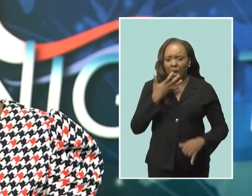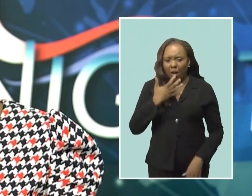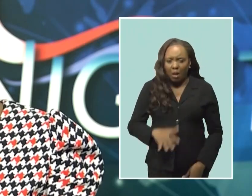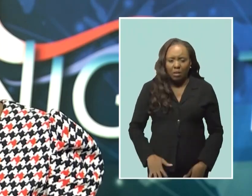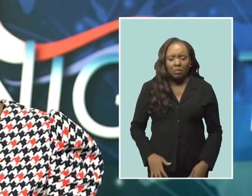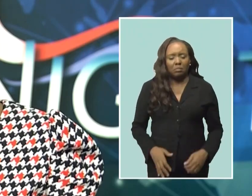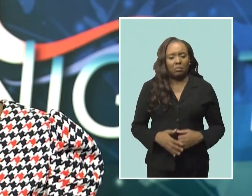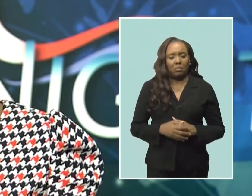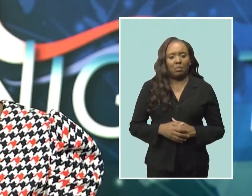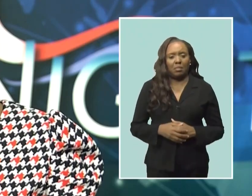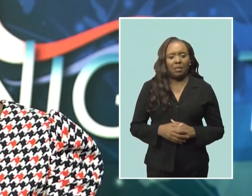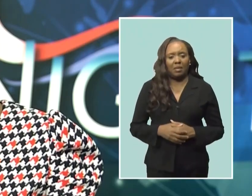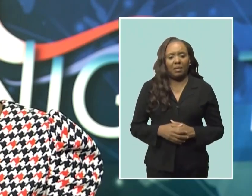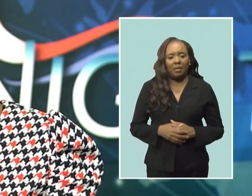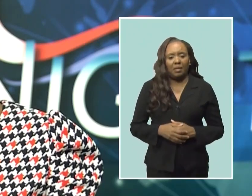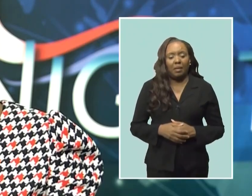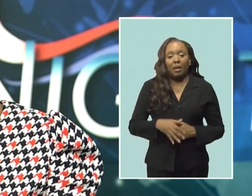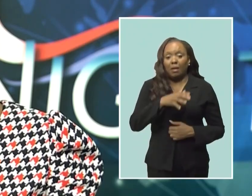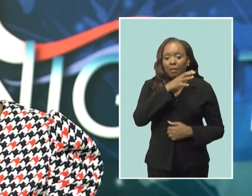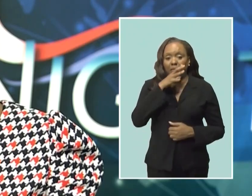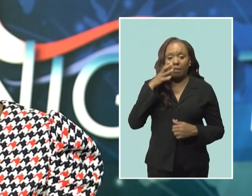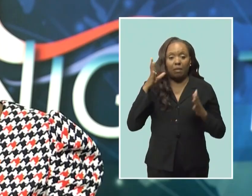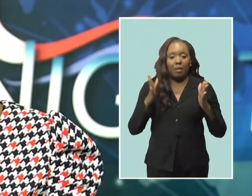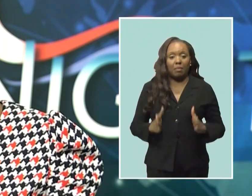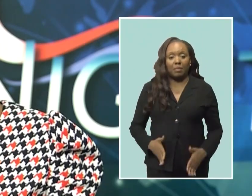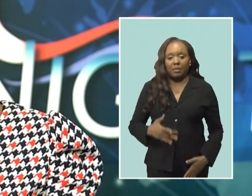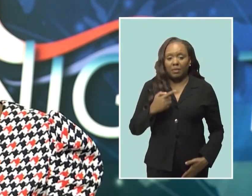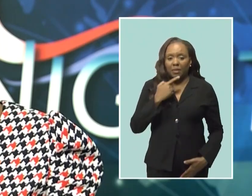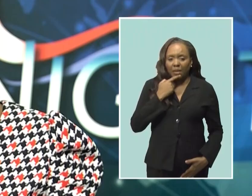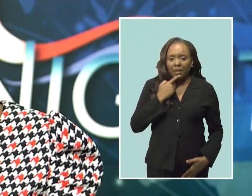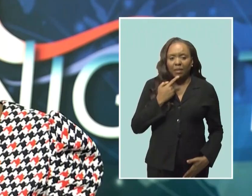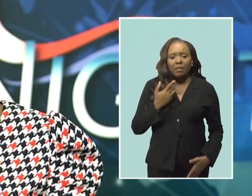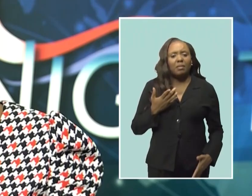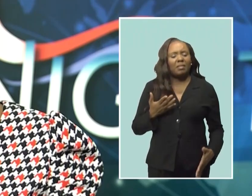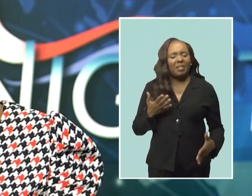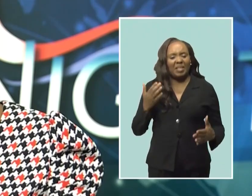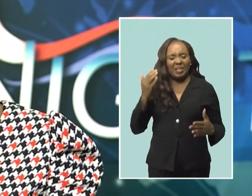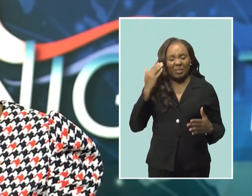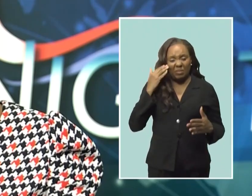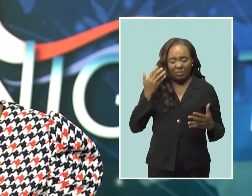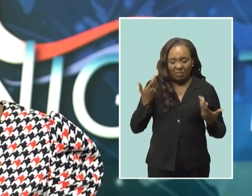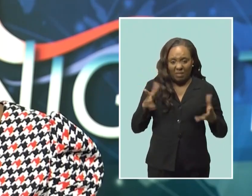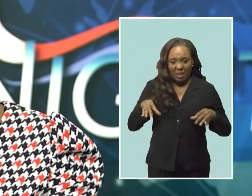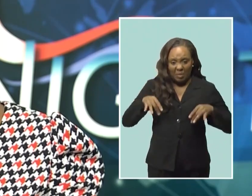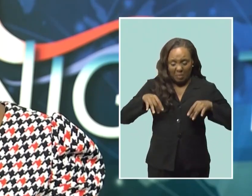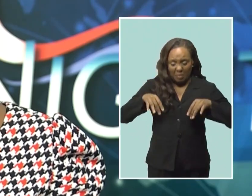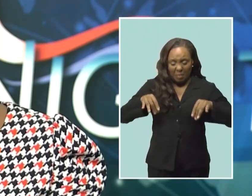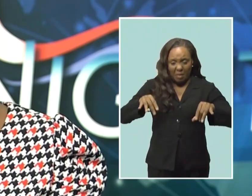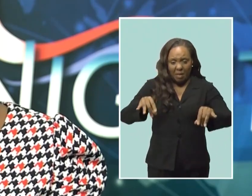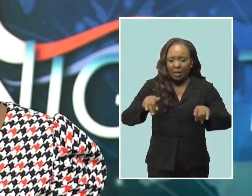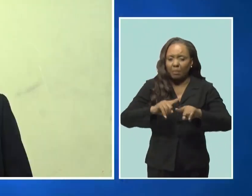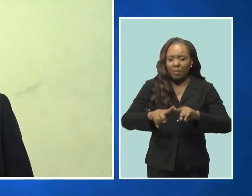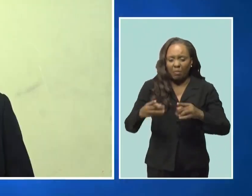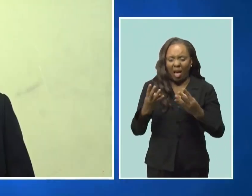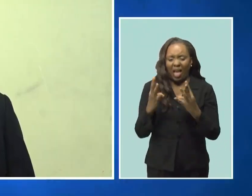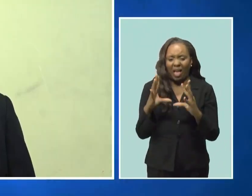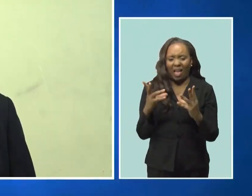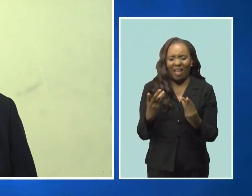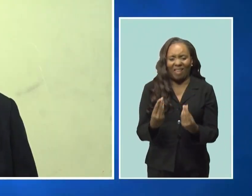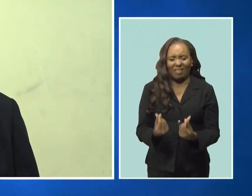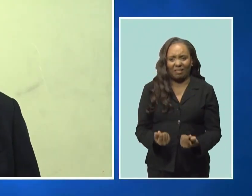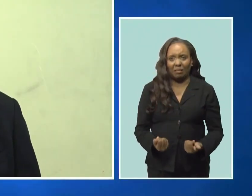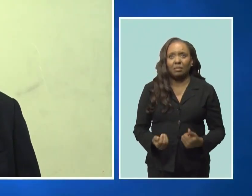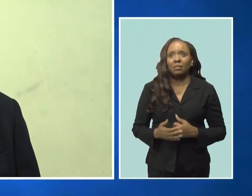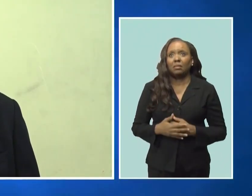Mears, manager at Edgecombe Plantation in St. Philip, says he expects to lose some of what he planted. The earth is so